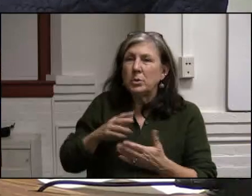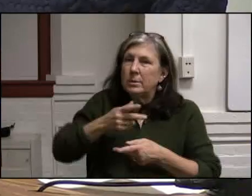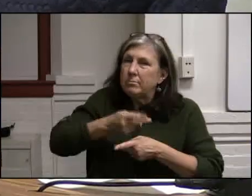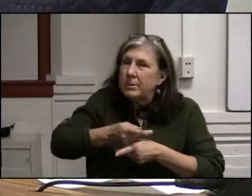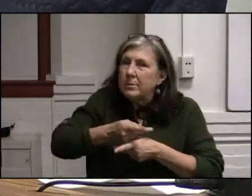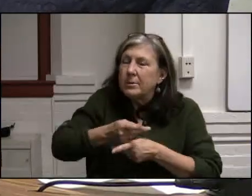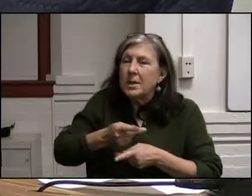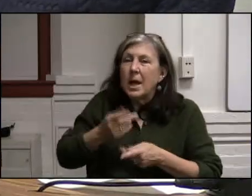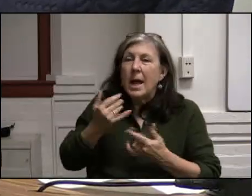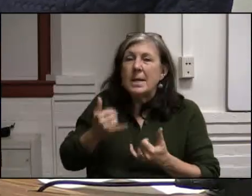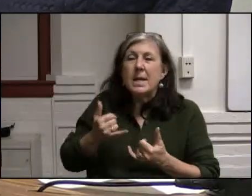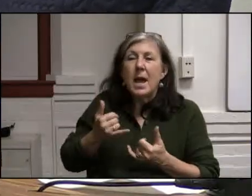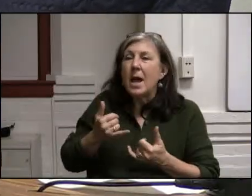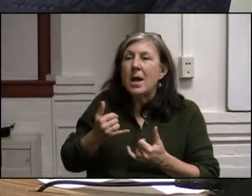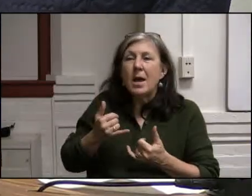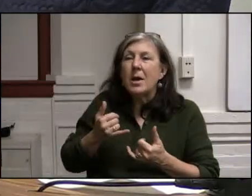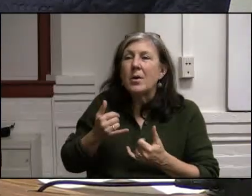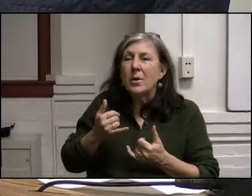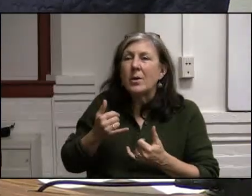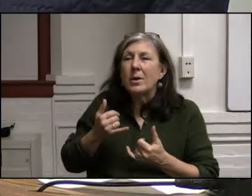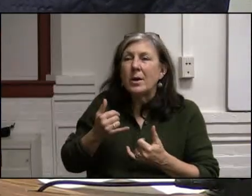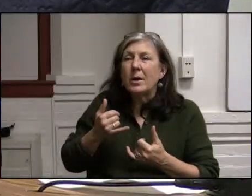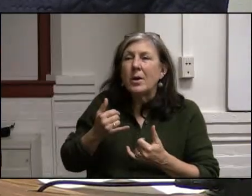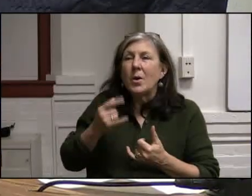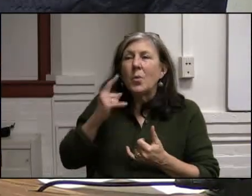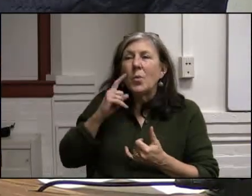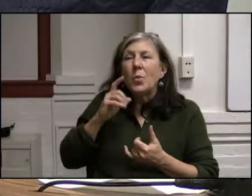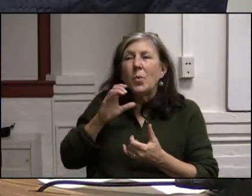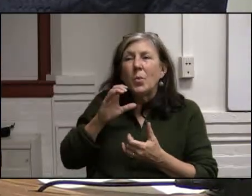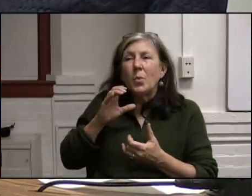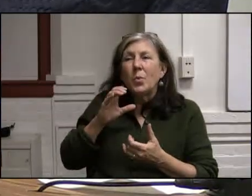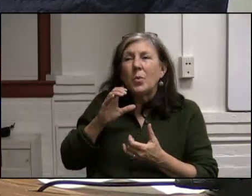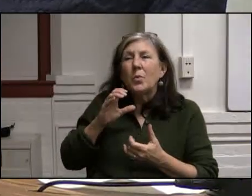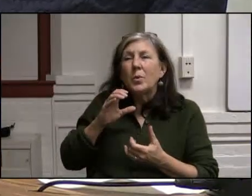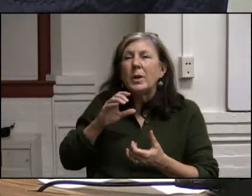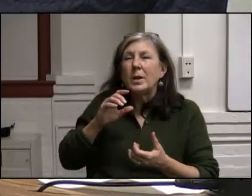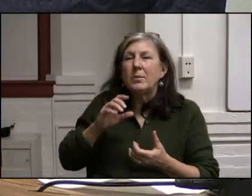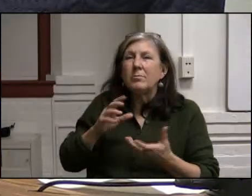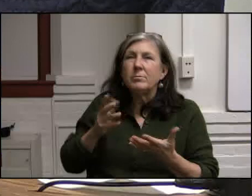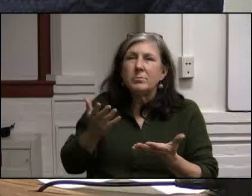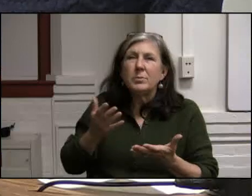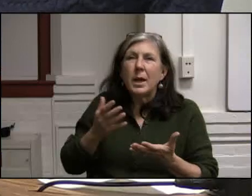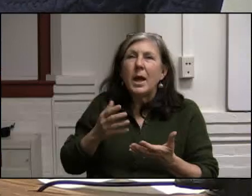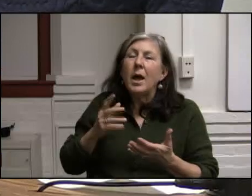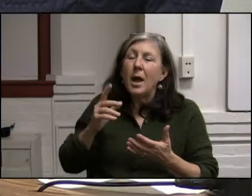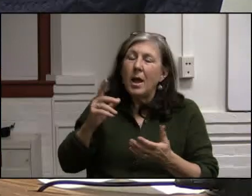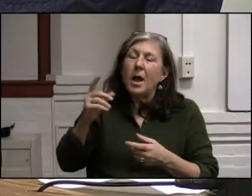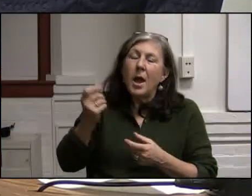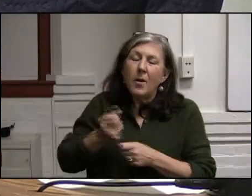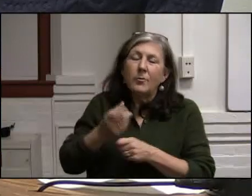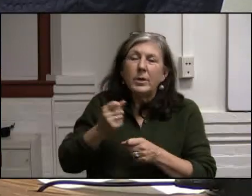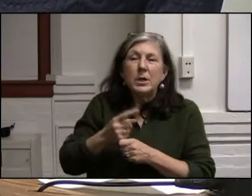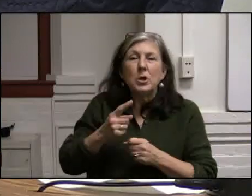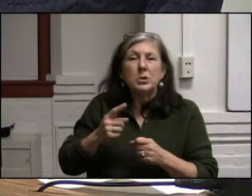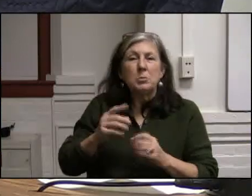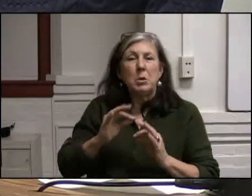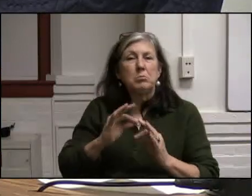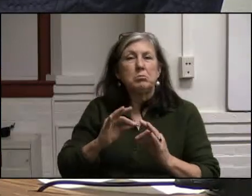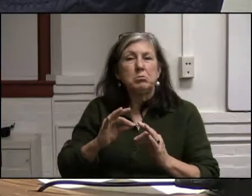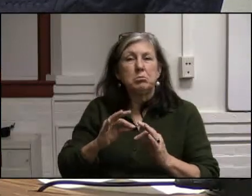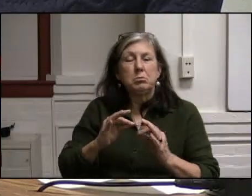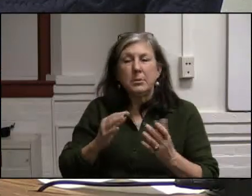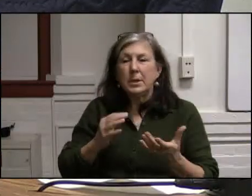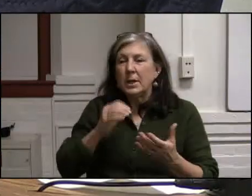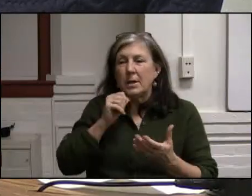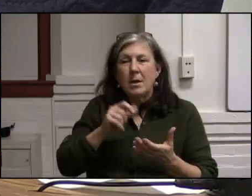we've sort of brought that back in, but we believe still to a prudent place, not to a reckless place. I think you wanted to understand what did that mean in